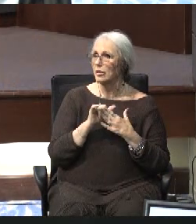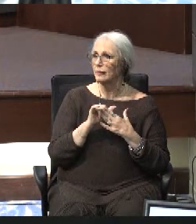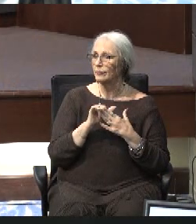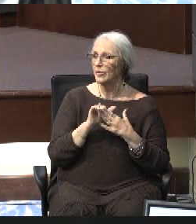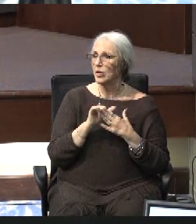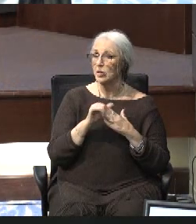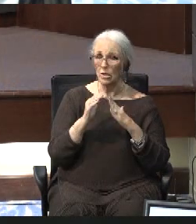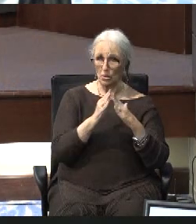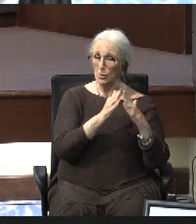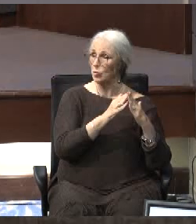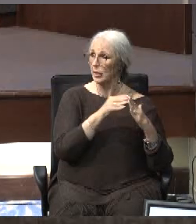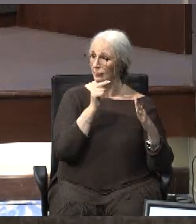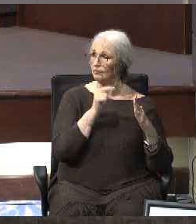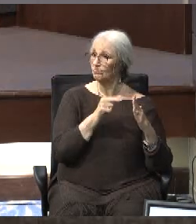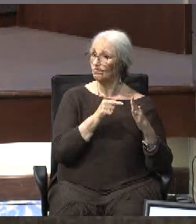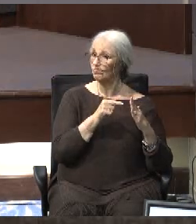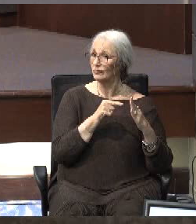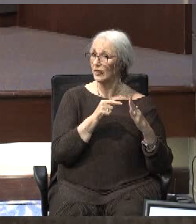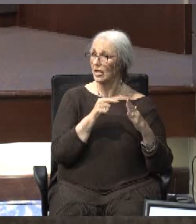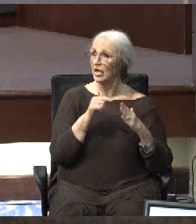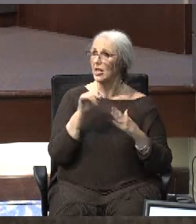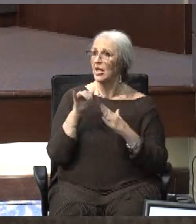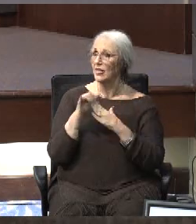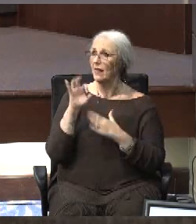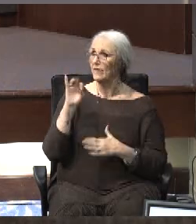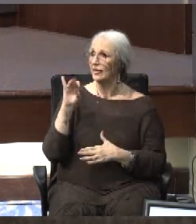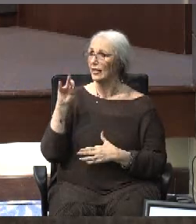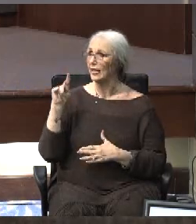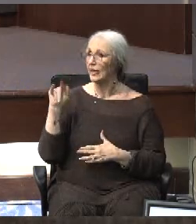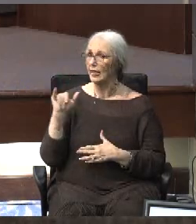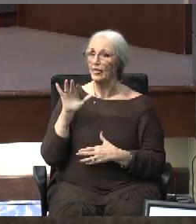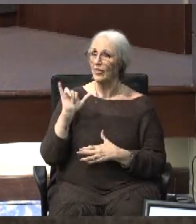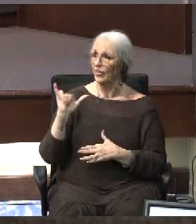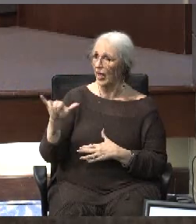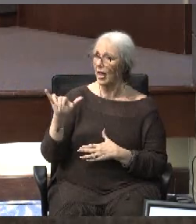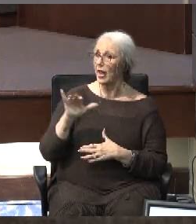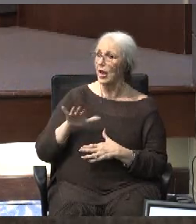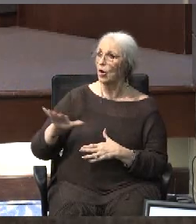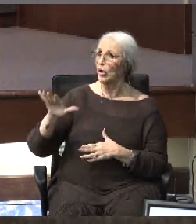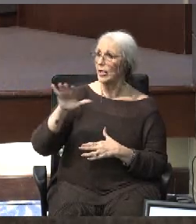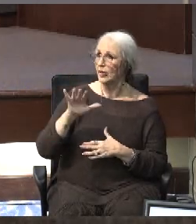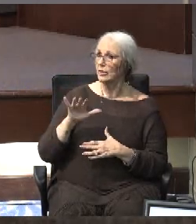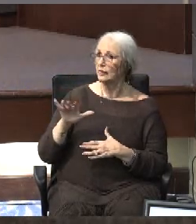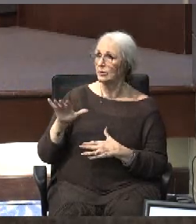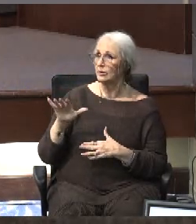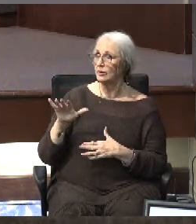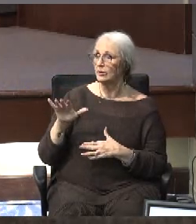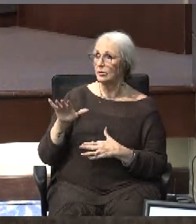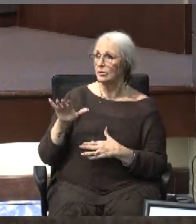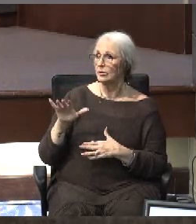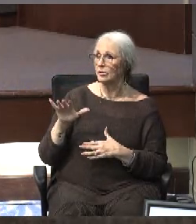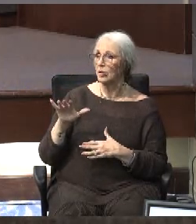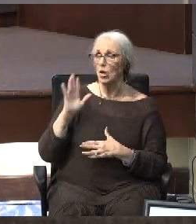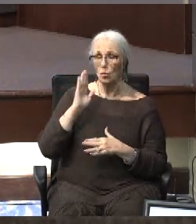the community in that facility, in that area, that will continue to allow